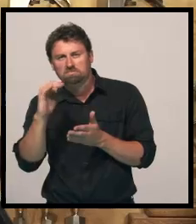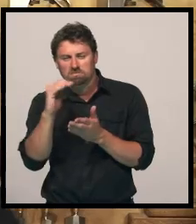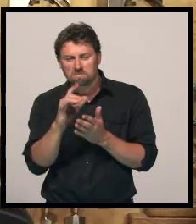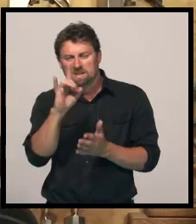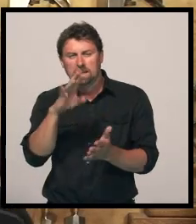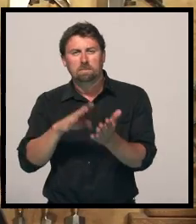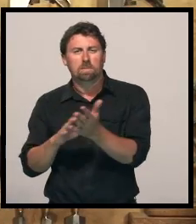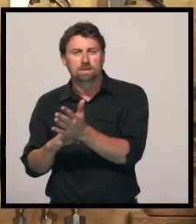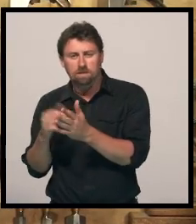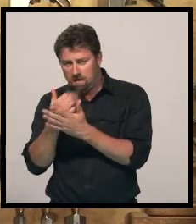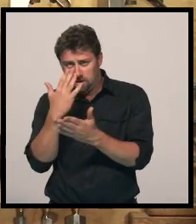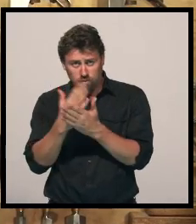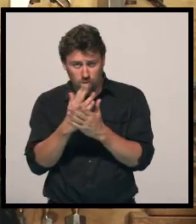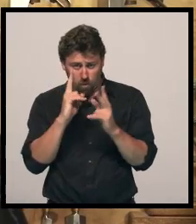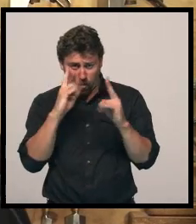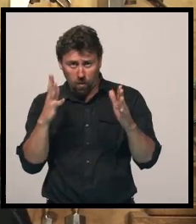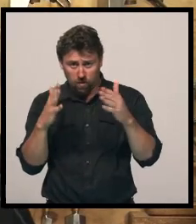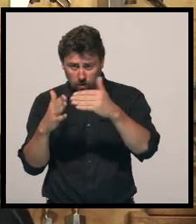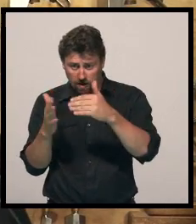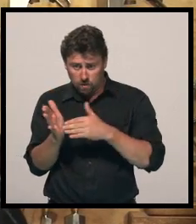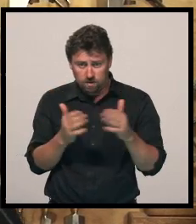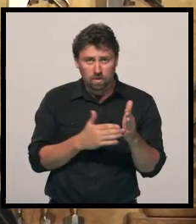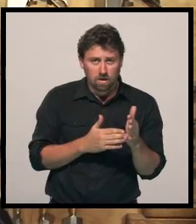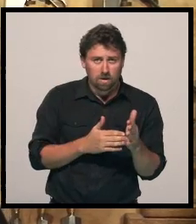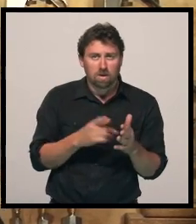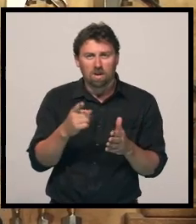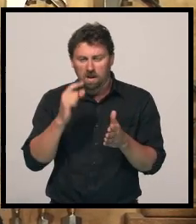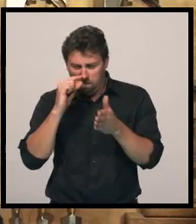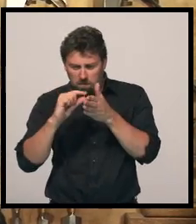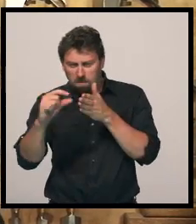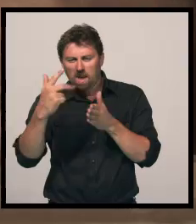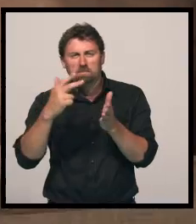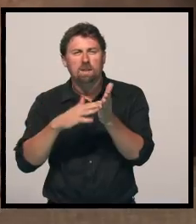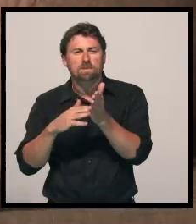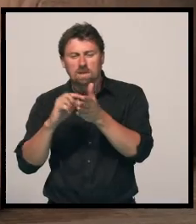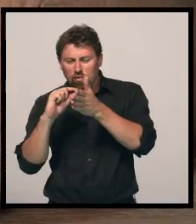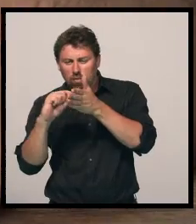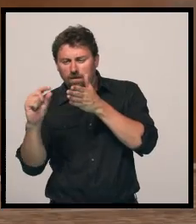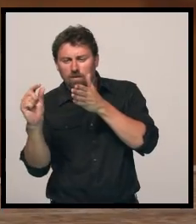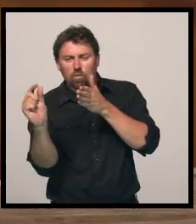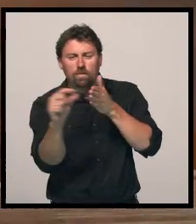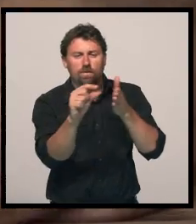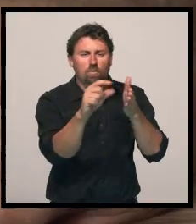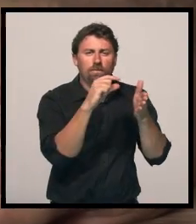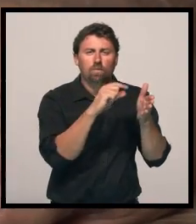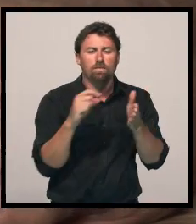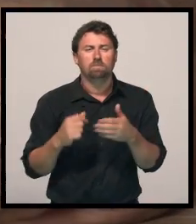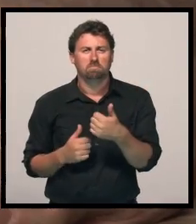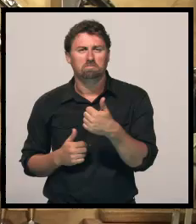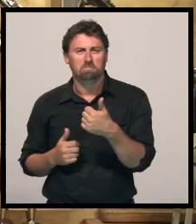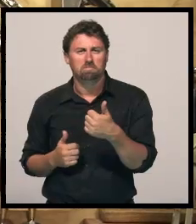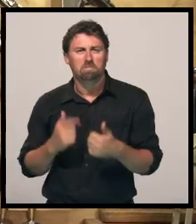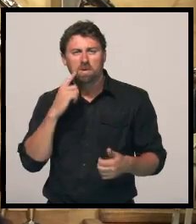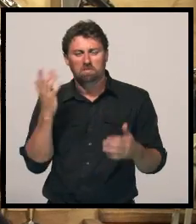square. And then if you cut 8mm grooves or 8mm slots in your box, these will fit in nicely with a little bit for cleaning